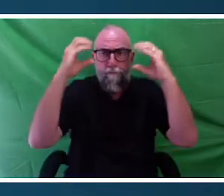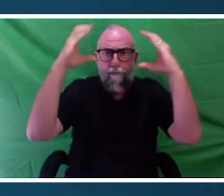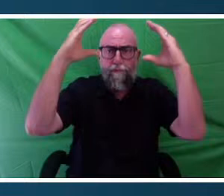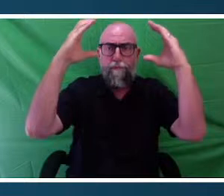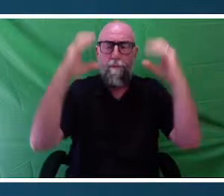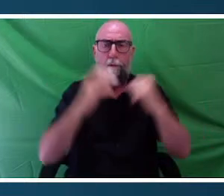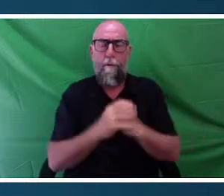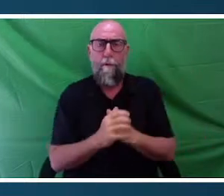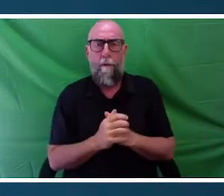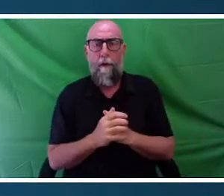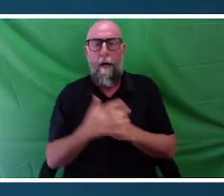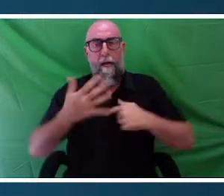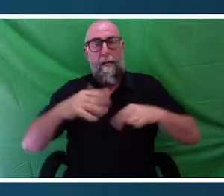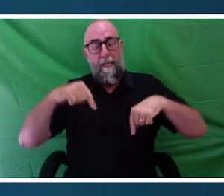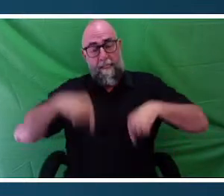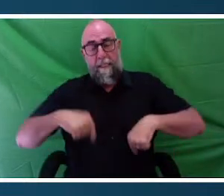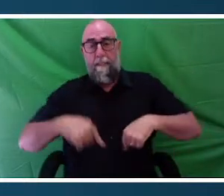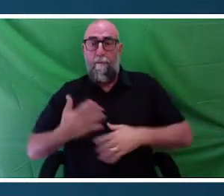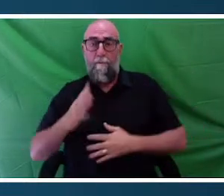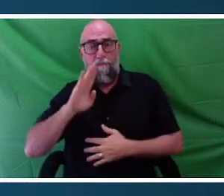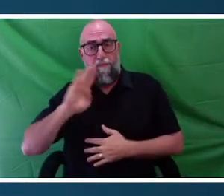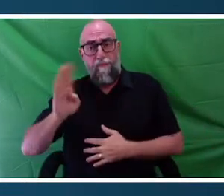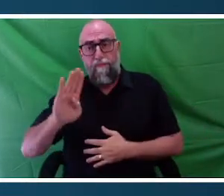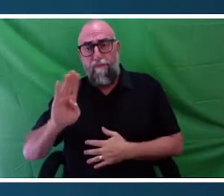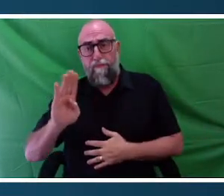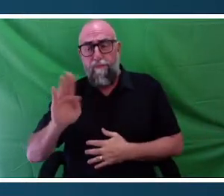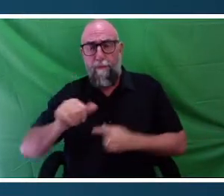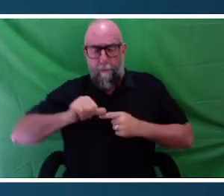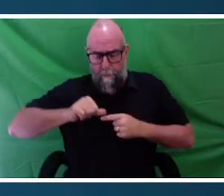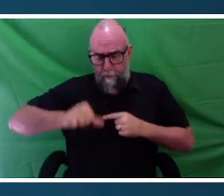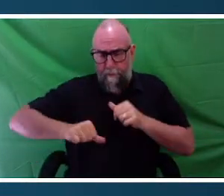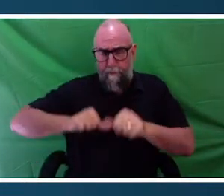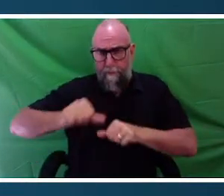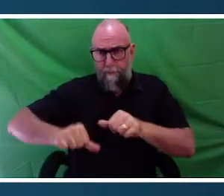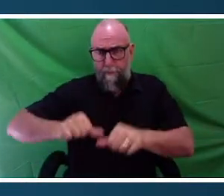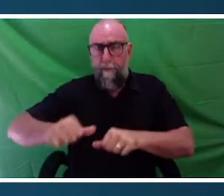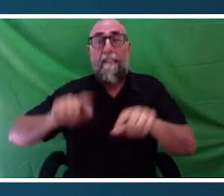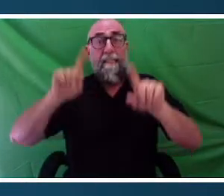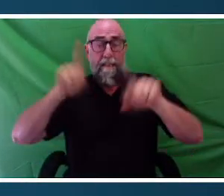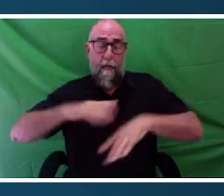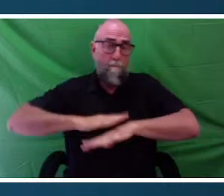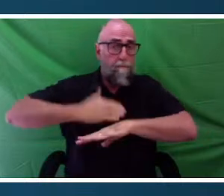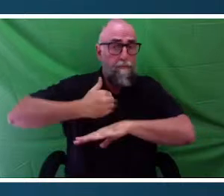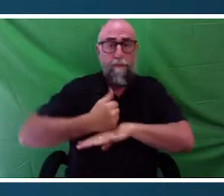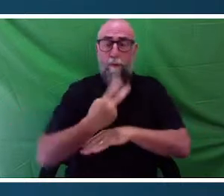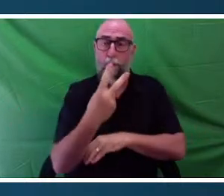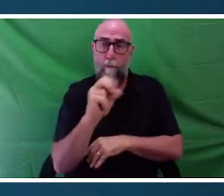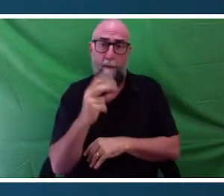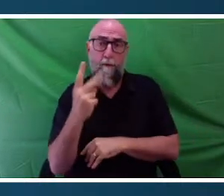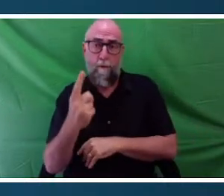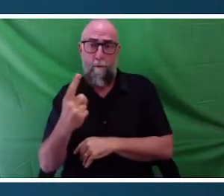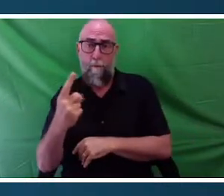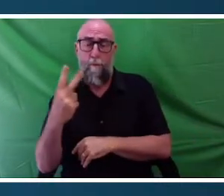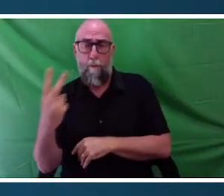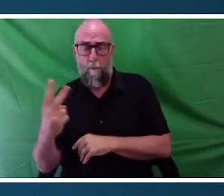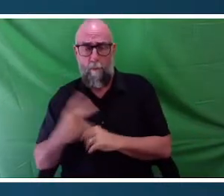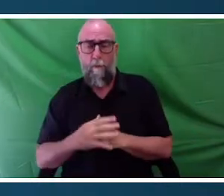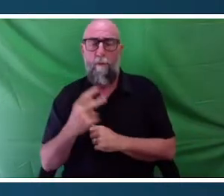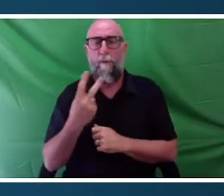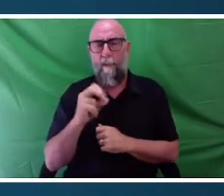The Mitchell Orations Lecture Series, established in 2012 with the support of Harold Mitchell